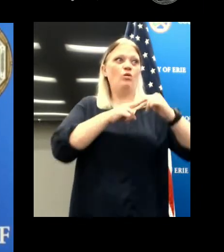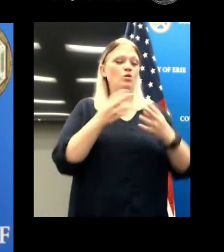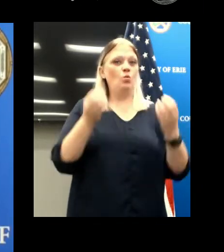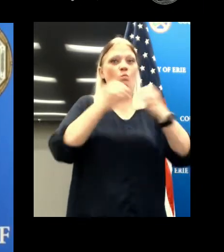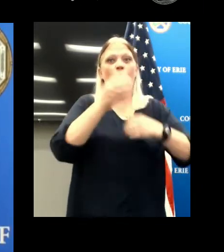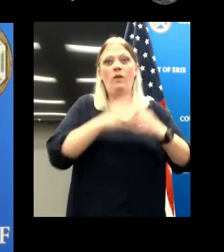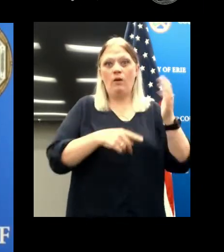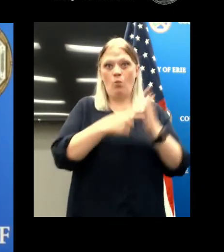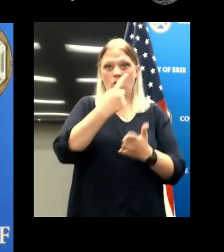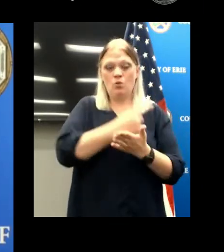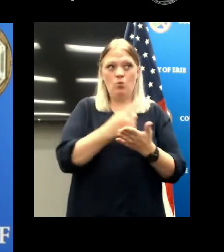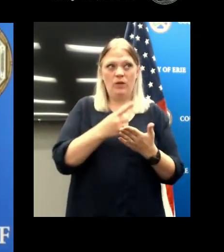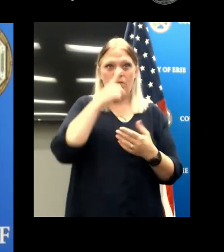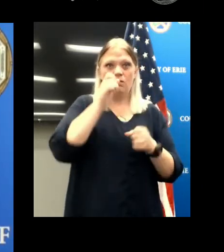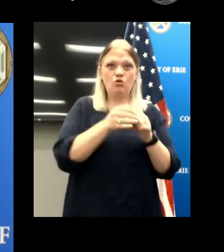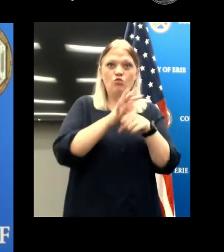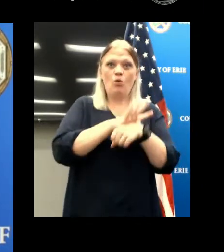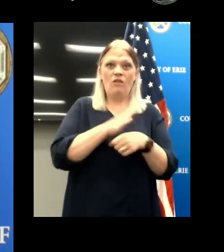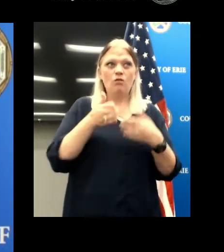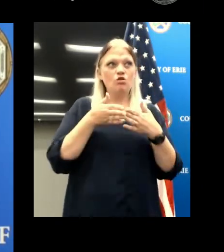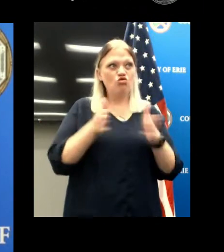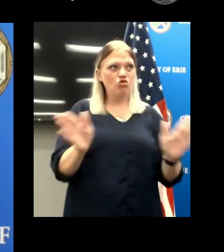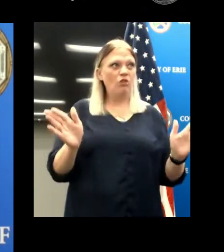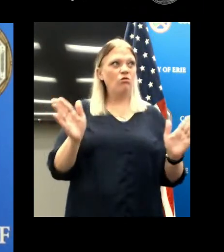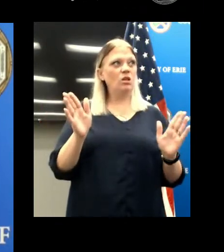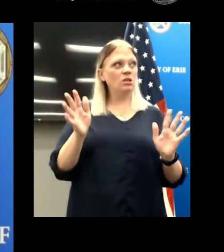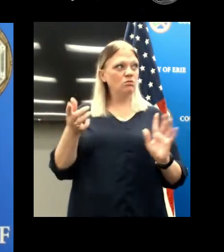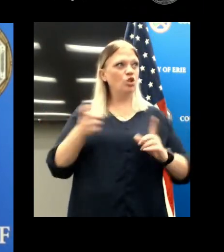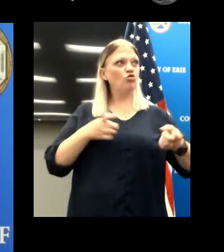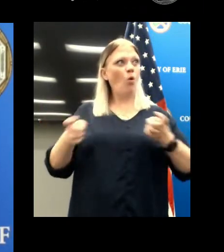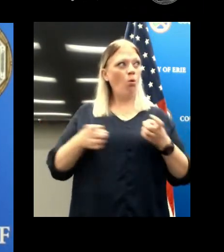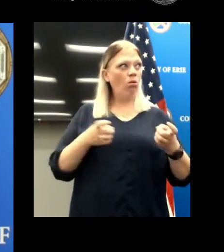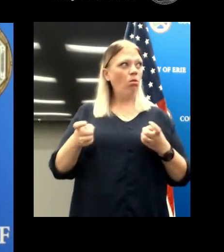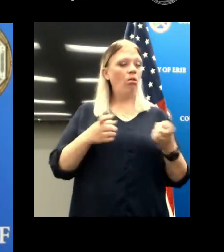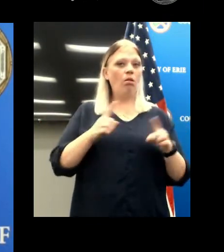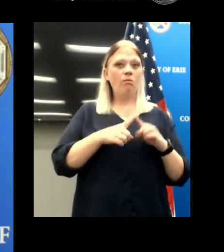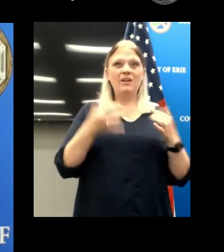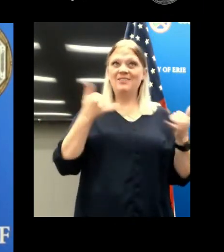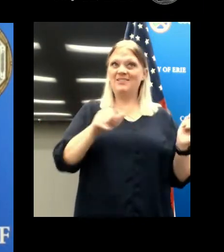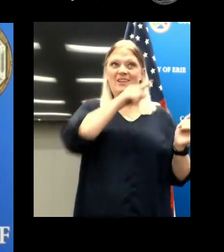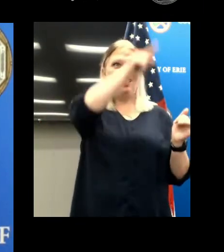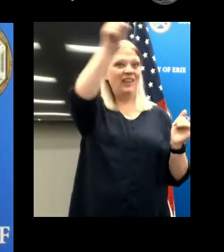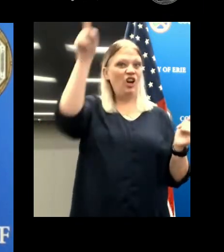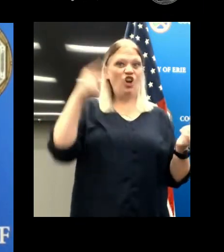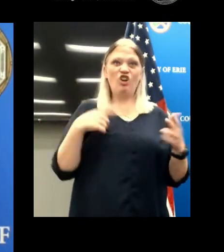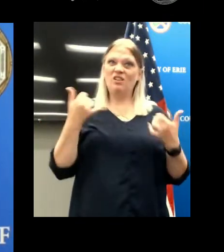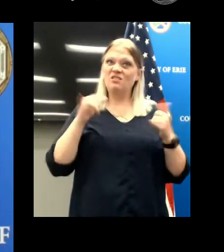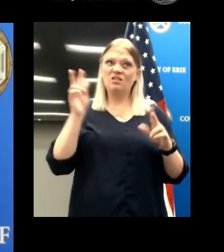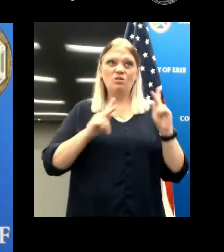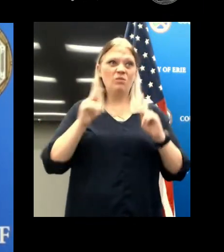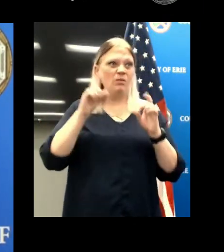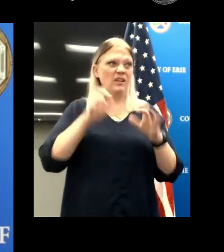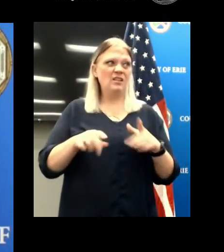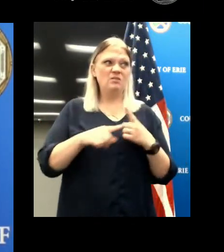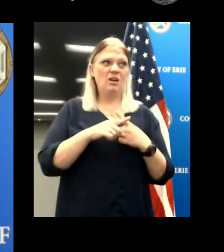of the coronavirus being generally under control here. But it's still out there, and there's still people testing